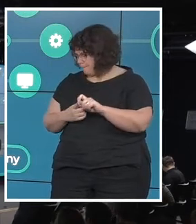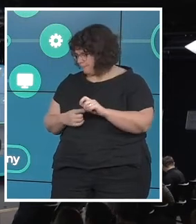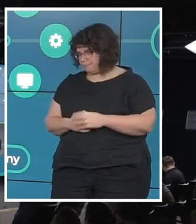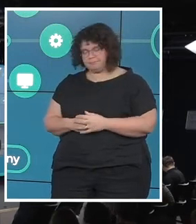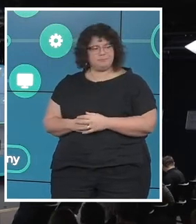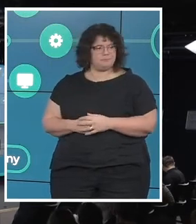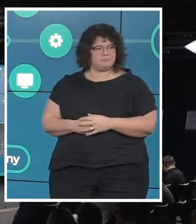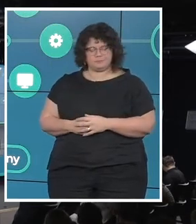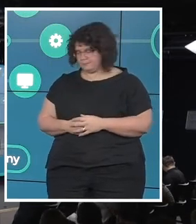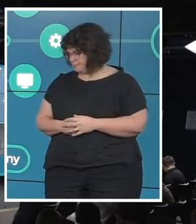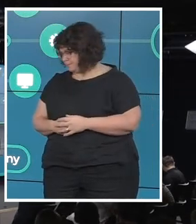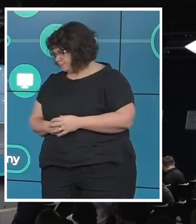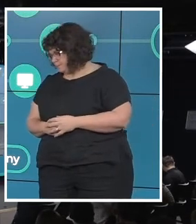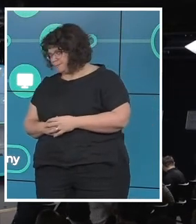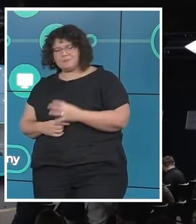Eyes.